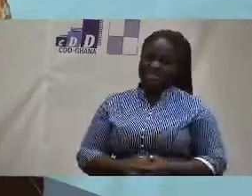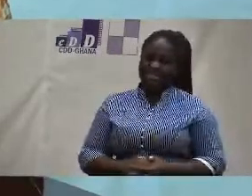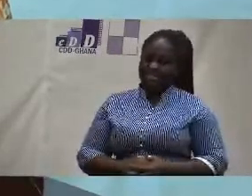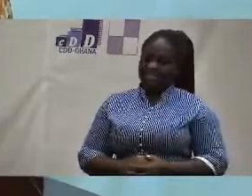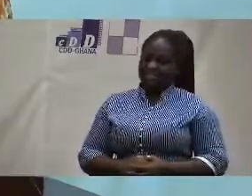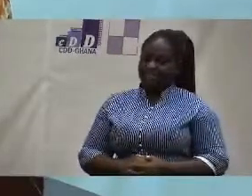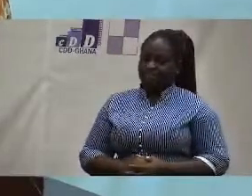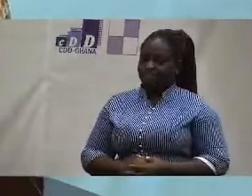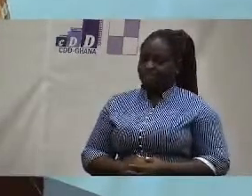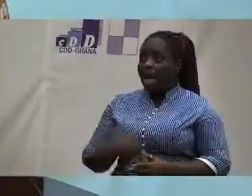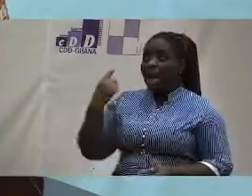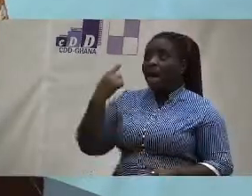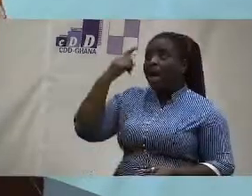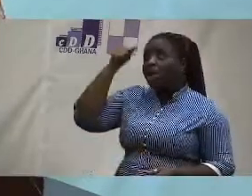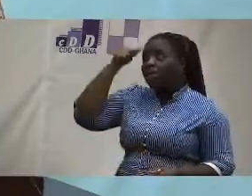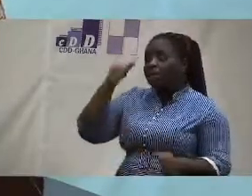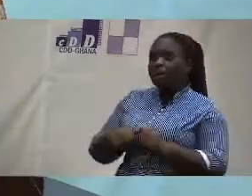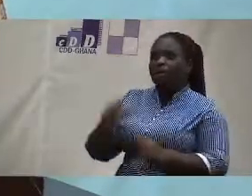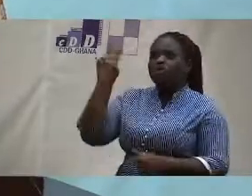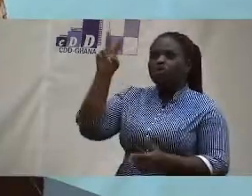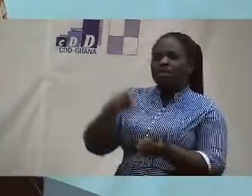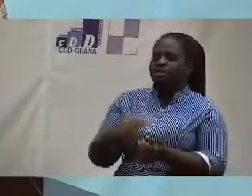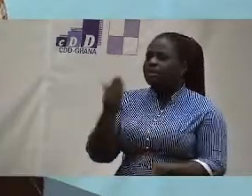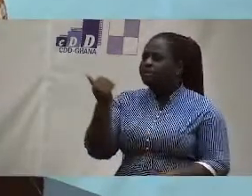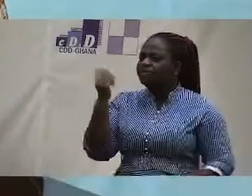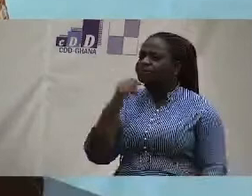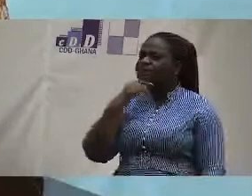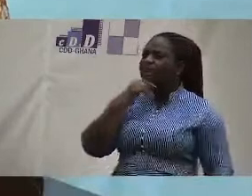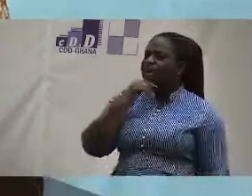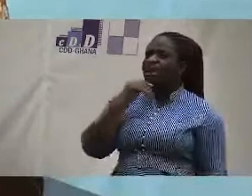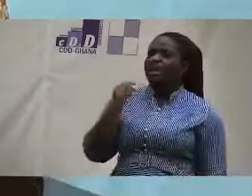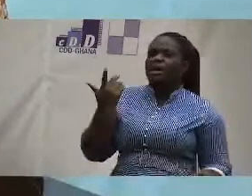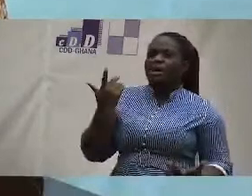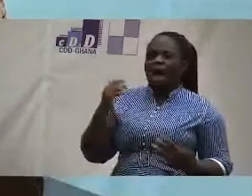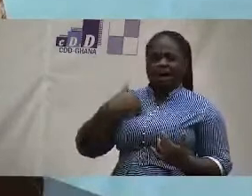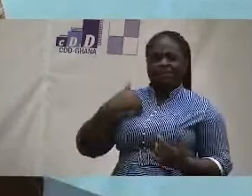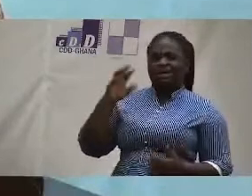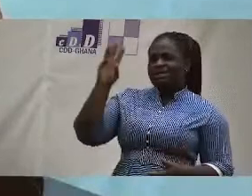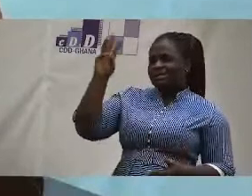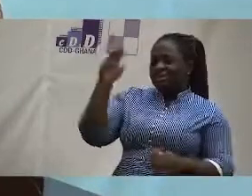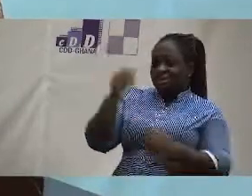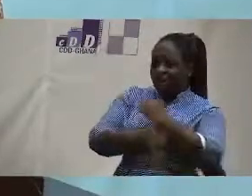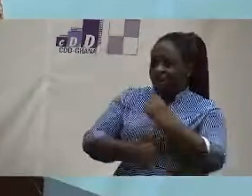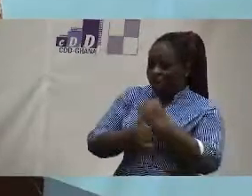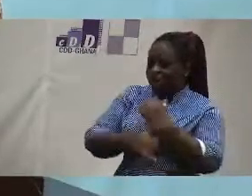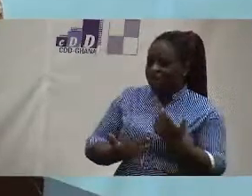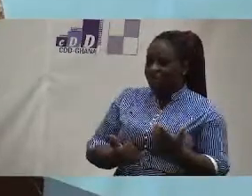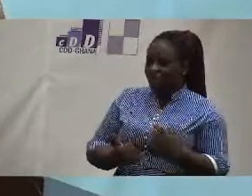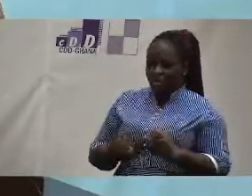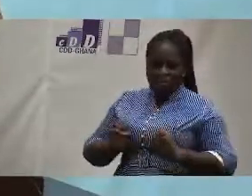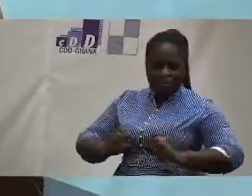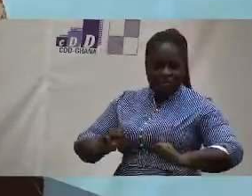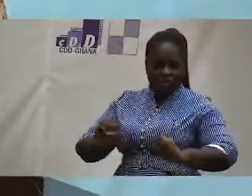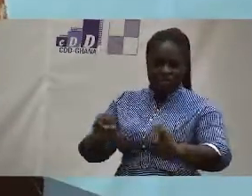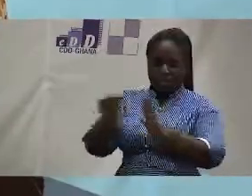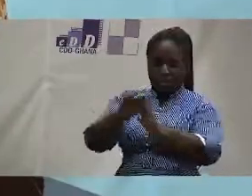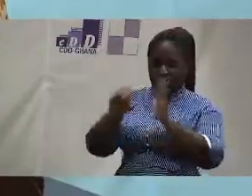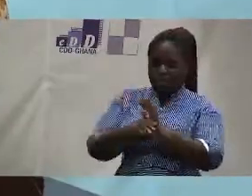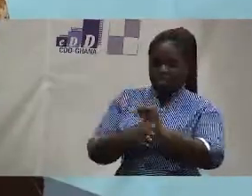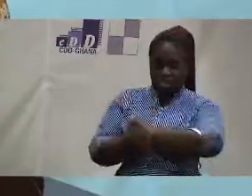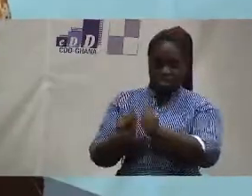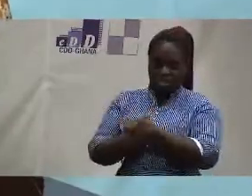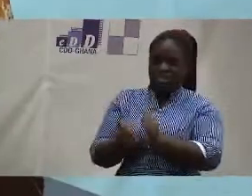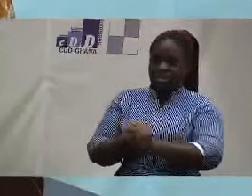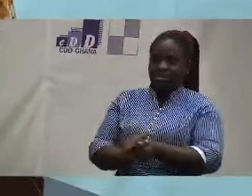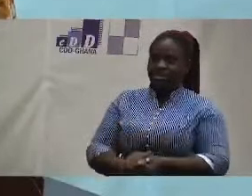to it. I remember in 2015, at a point in time, we had like 6 countries effecting constitutional